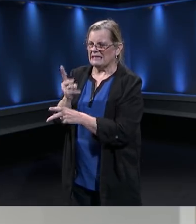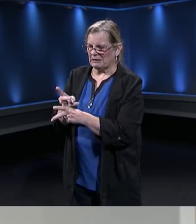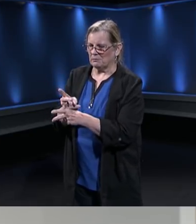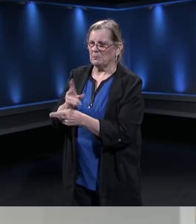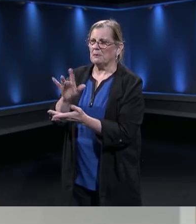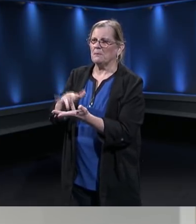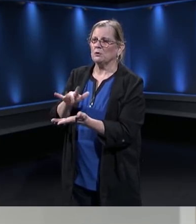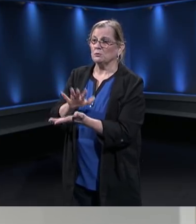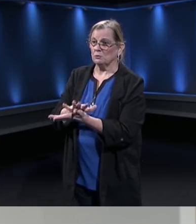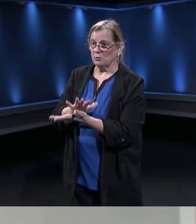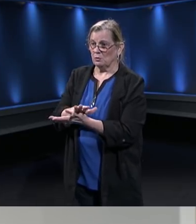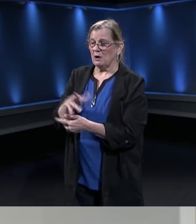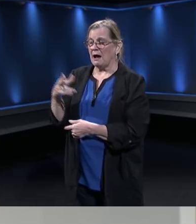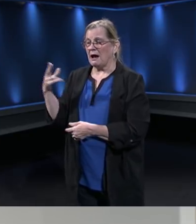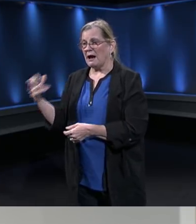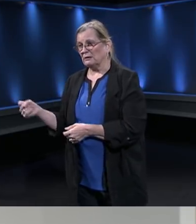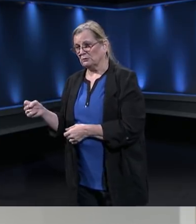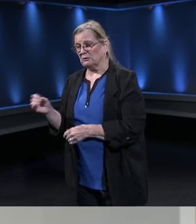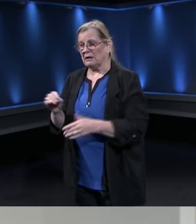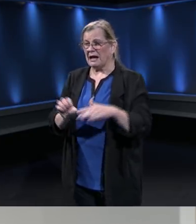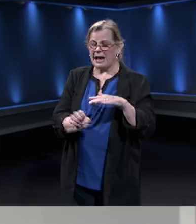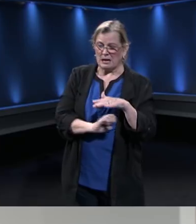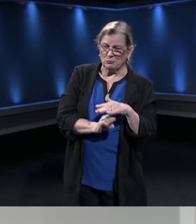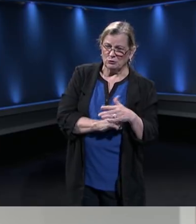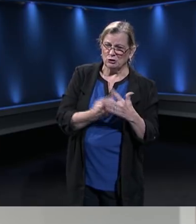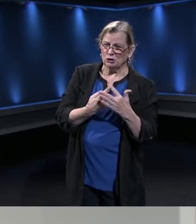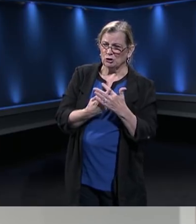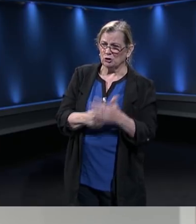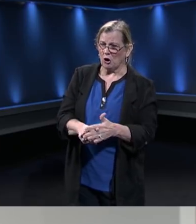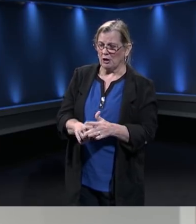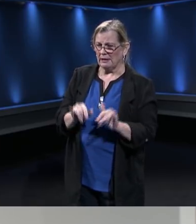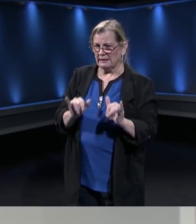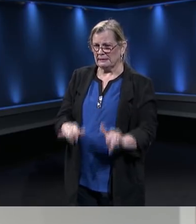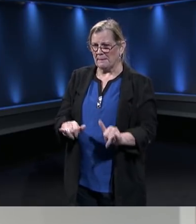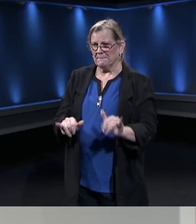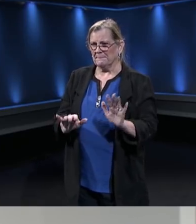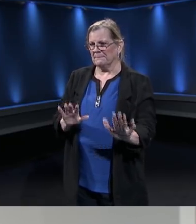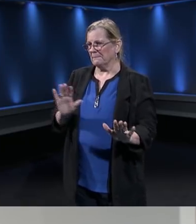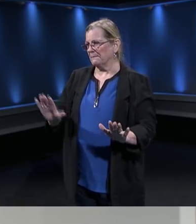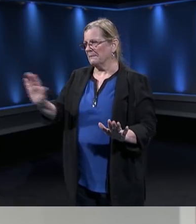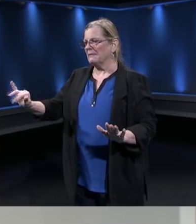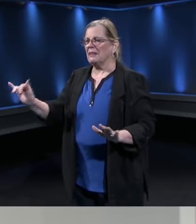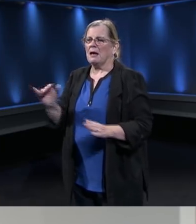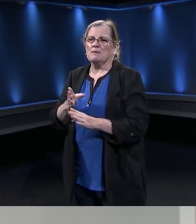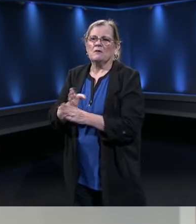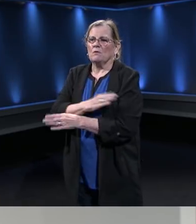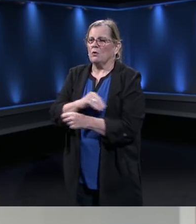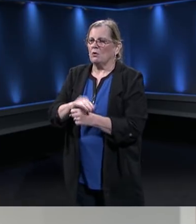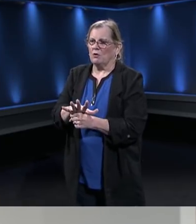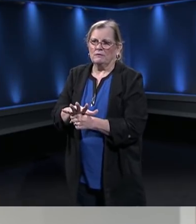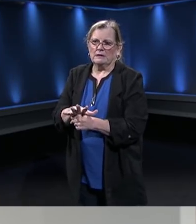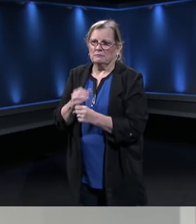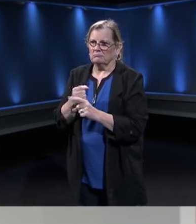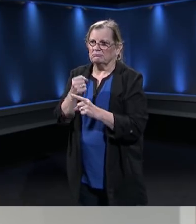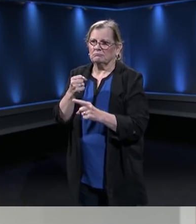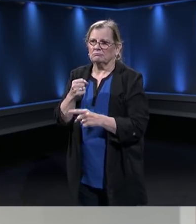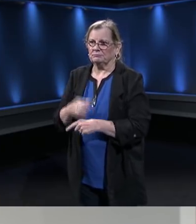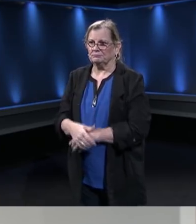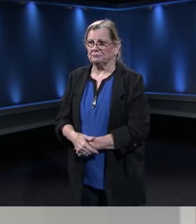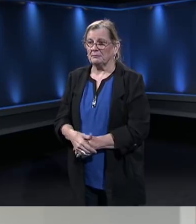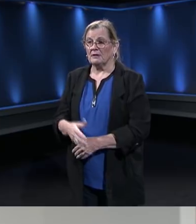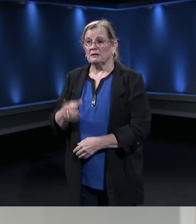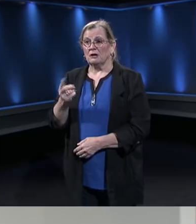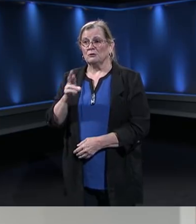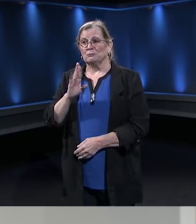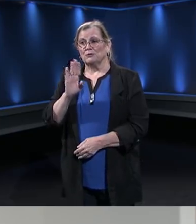and elementary start times as they are. Thank you, caller. Let's talk a little bit with Claudia now. Claudia, we got to introduce you